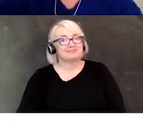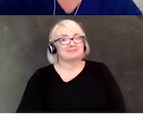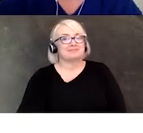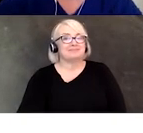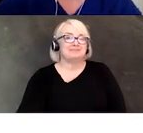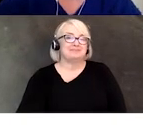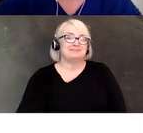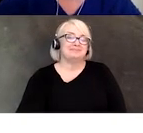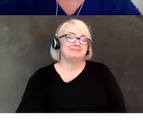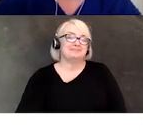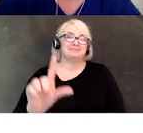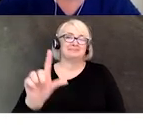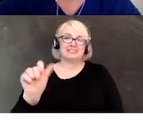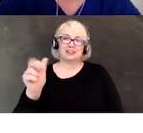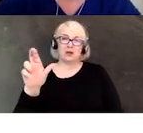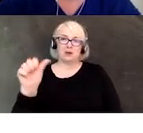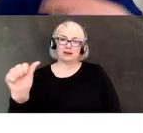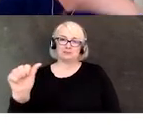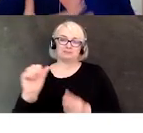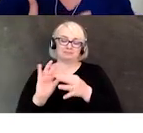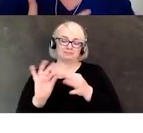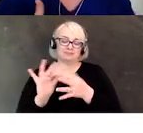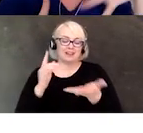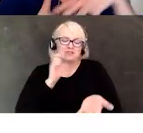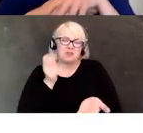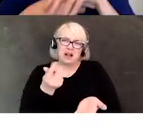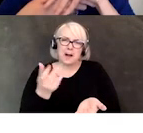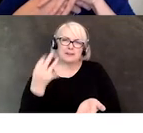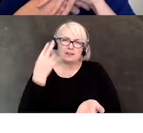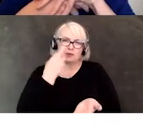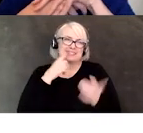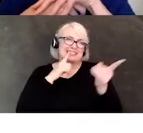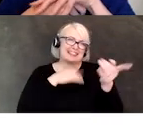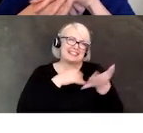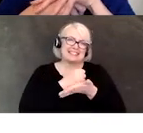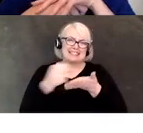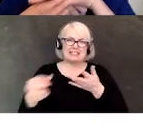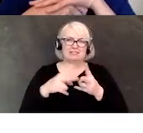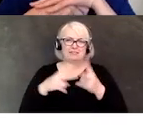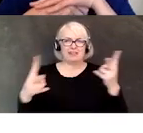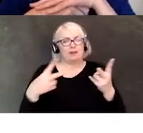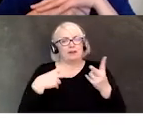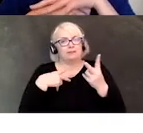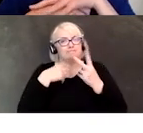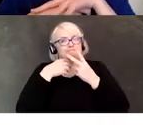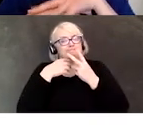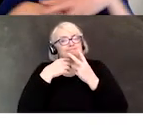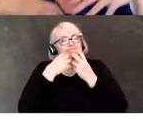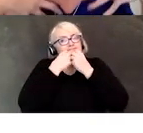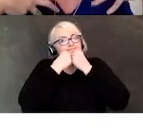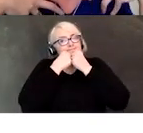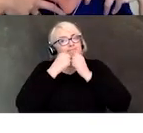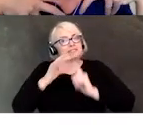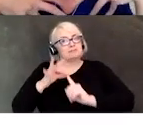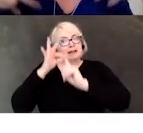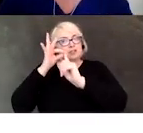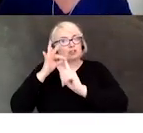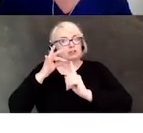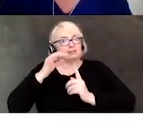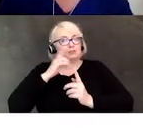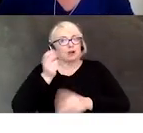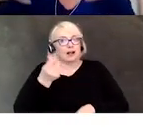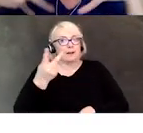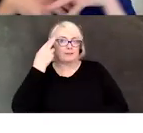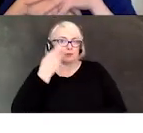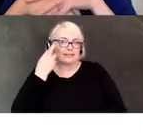reasons, this scene is very special to me for a couple reasons. And, um, some are like selfish and some